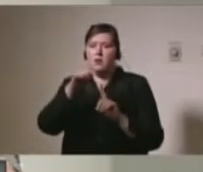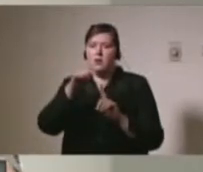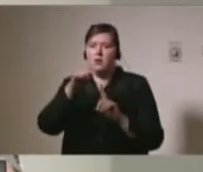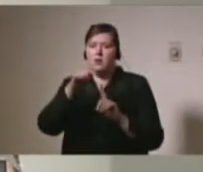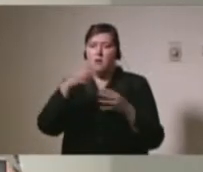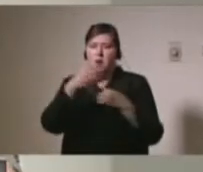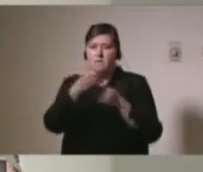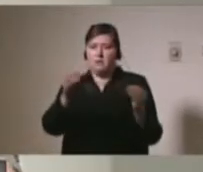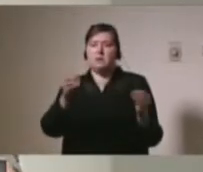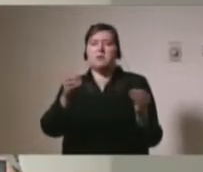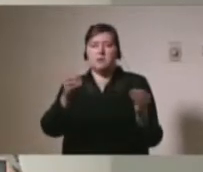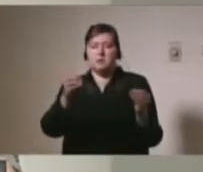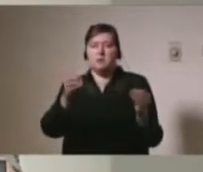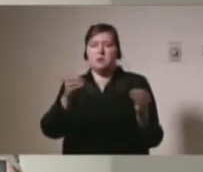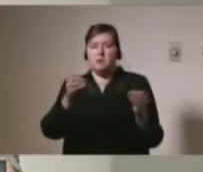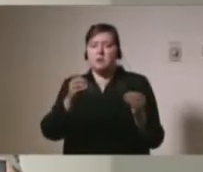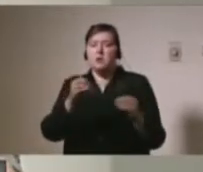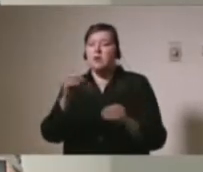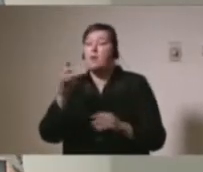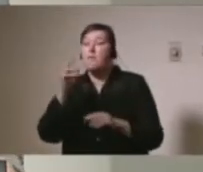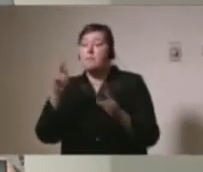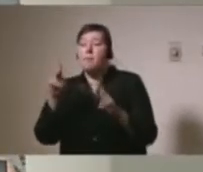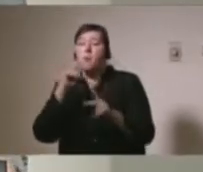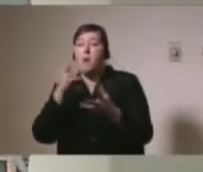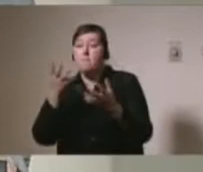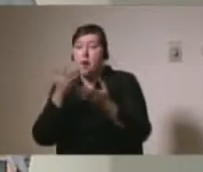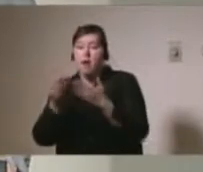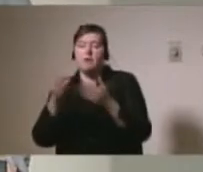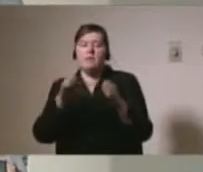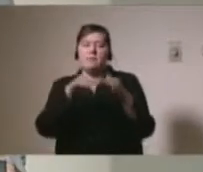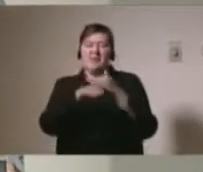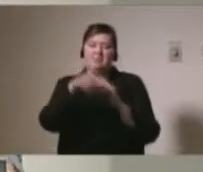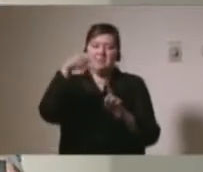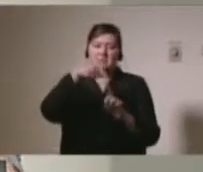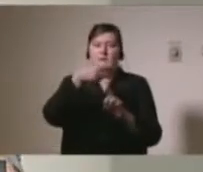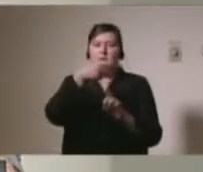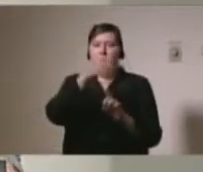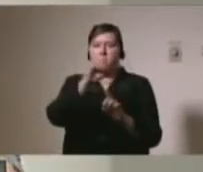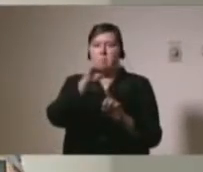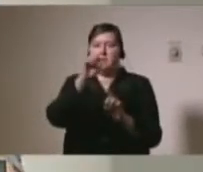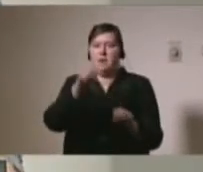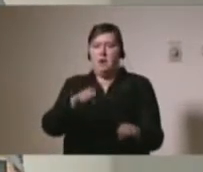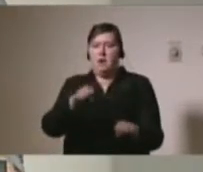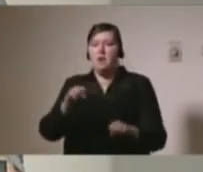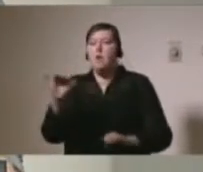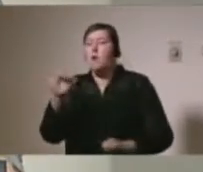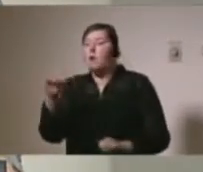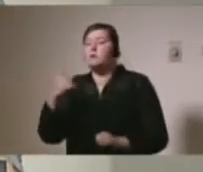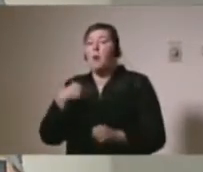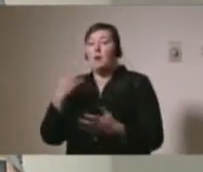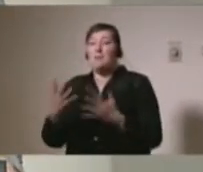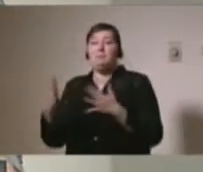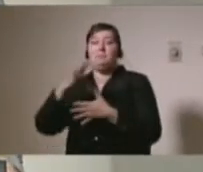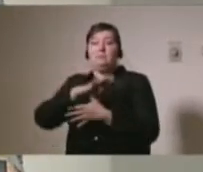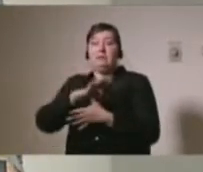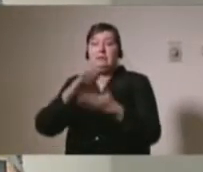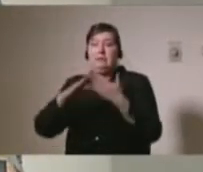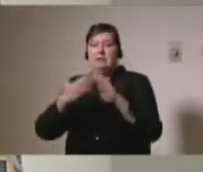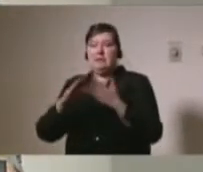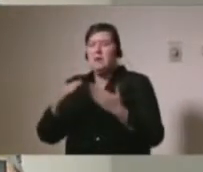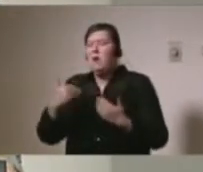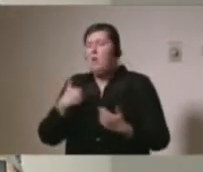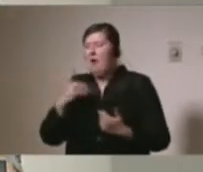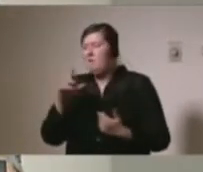In the main post offices of the largest cities, we have financial promoters. Right now, we have only